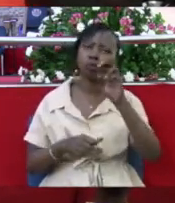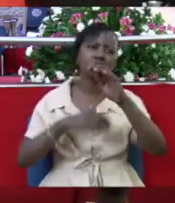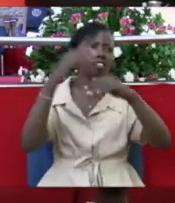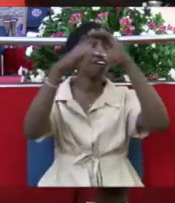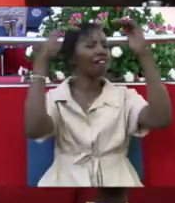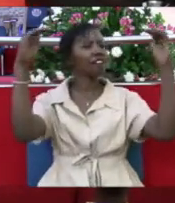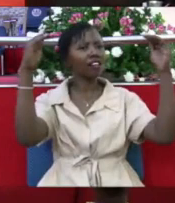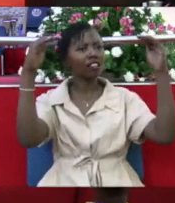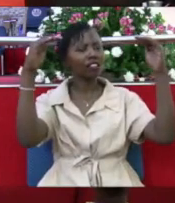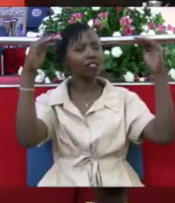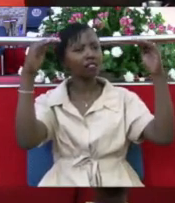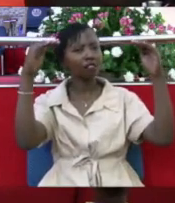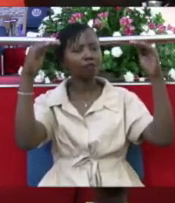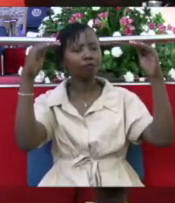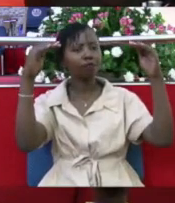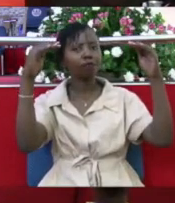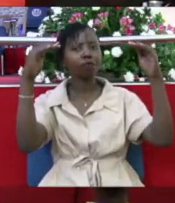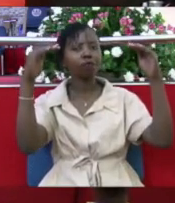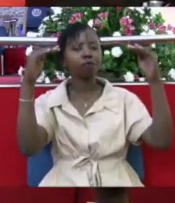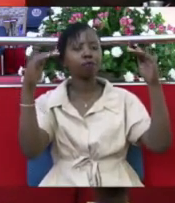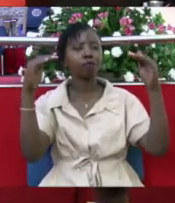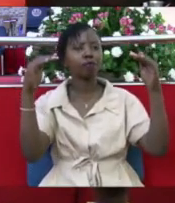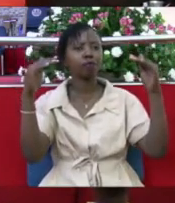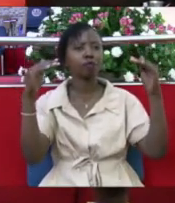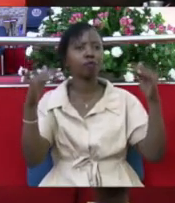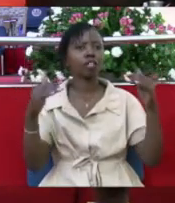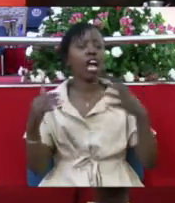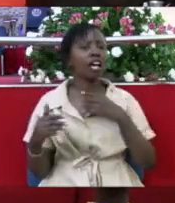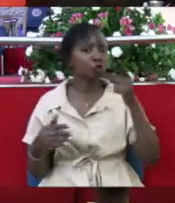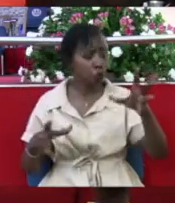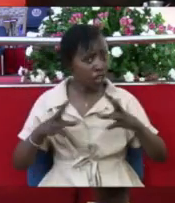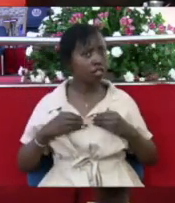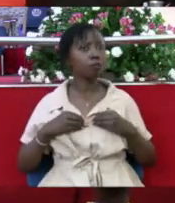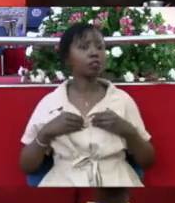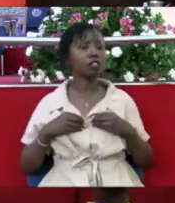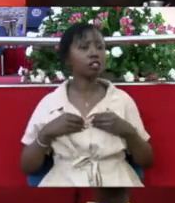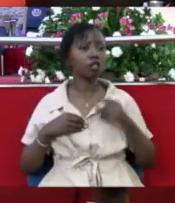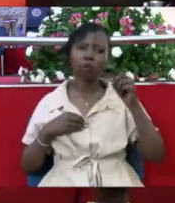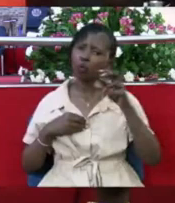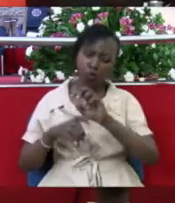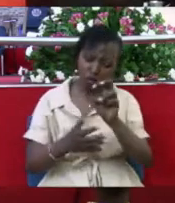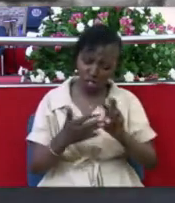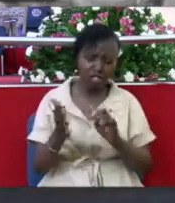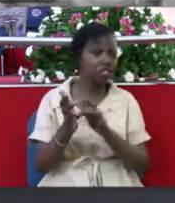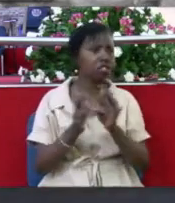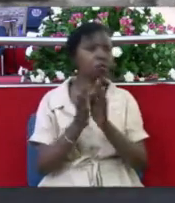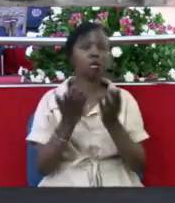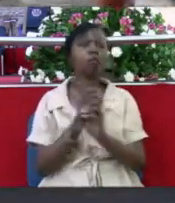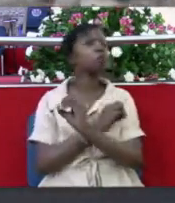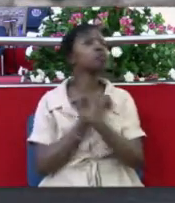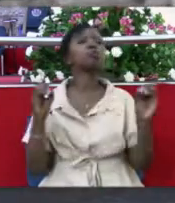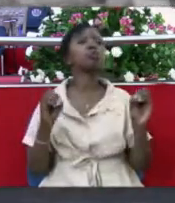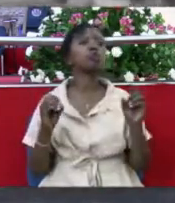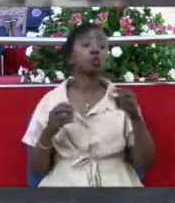gari, shamba ama chochote ili, and you accept. Na unakubali? You don't read your Bible. Usome andiko. So you don't know what God